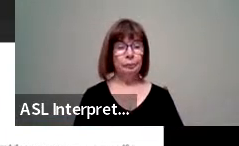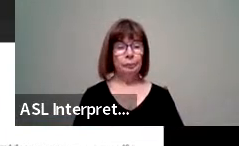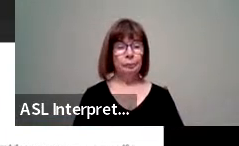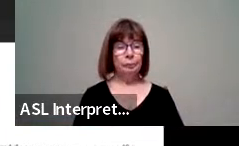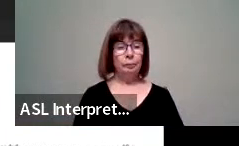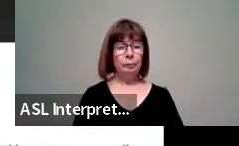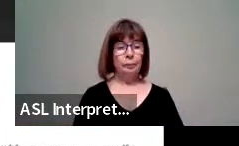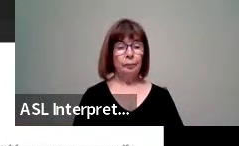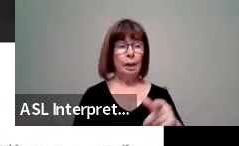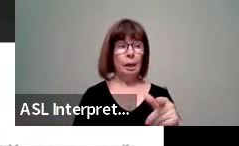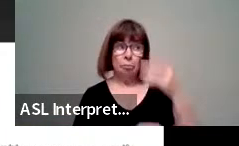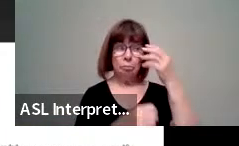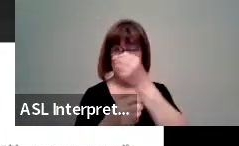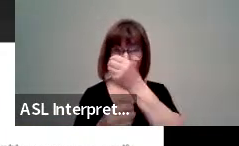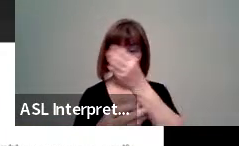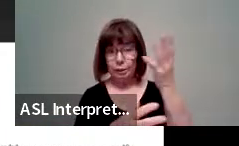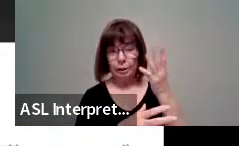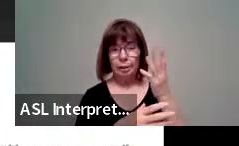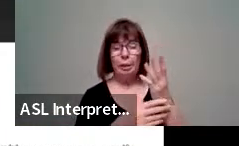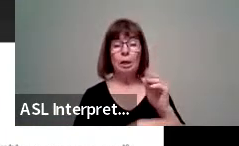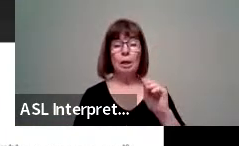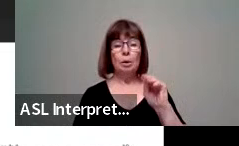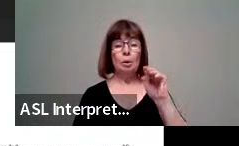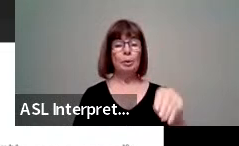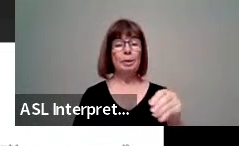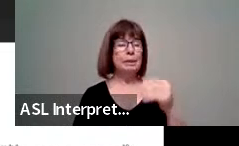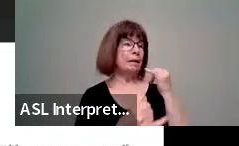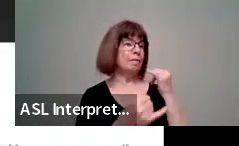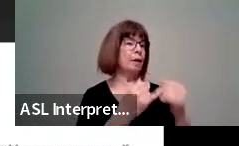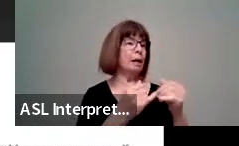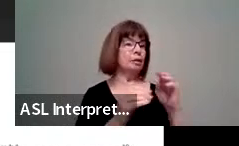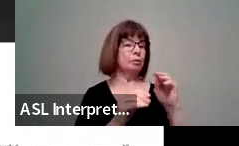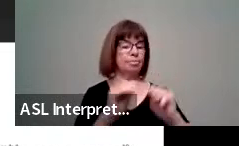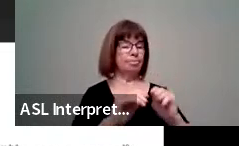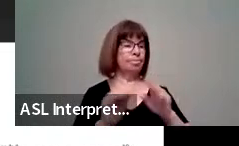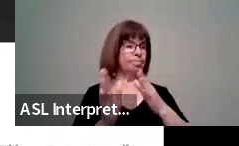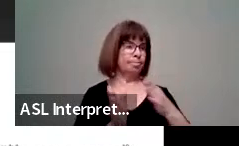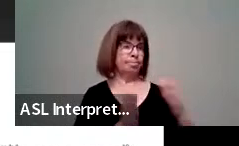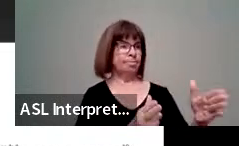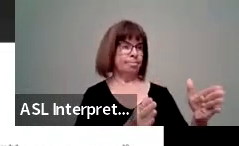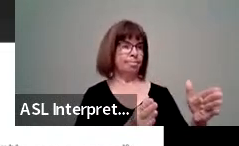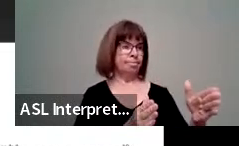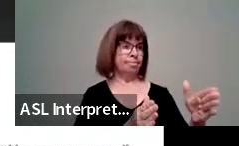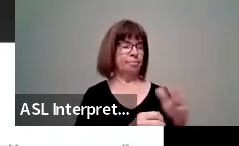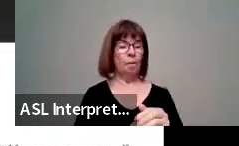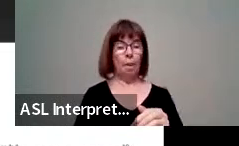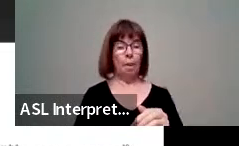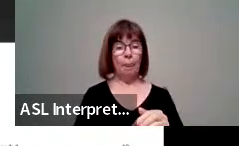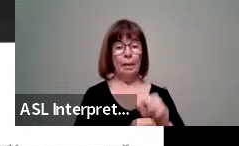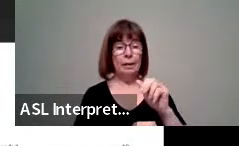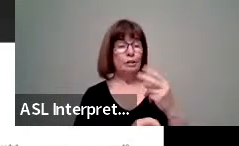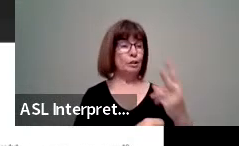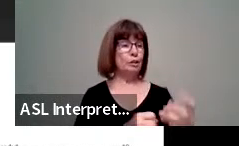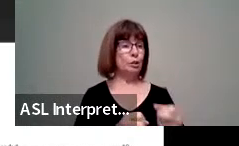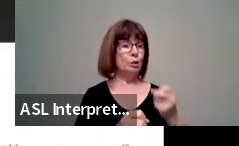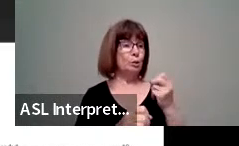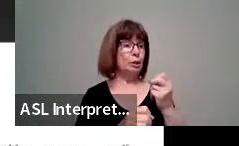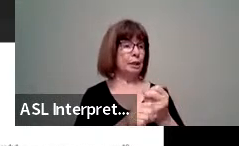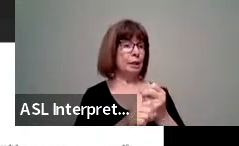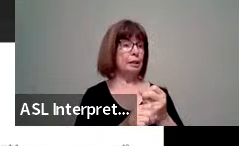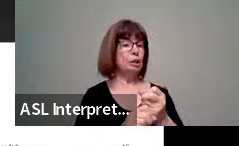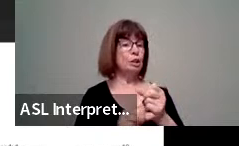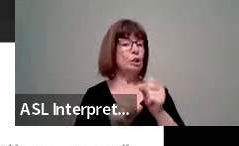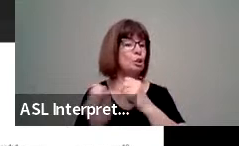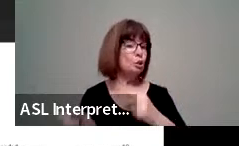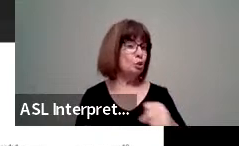And just let you know, so we've put this into a final format, and this is the 2-year strategic plan. And what I'm